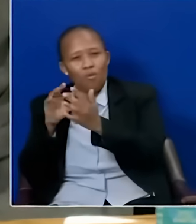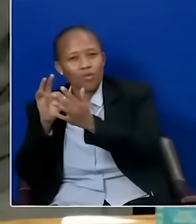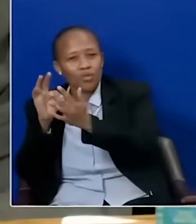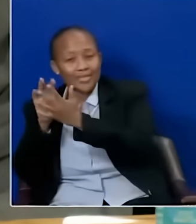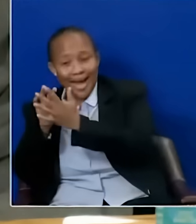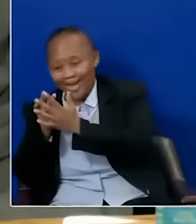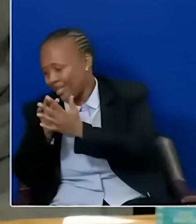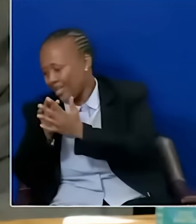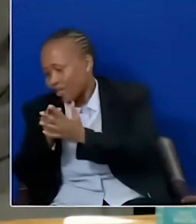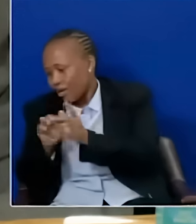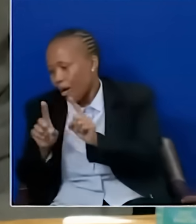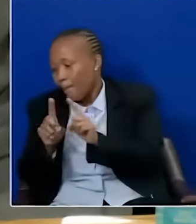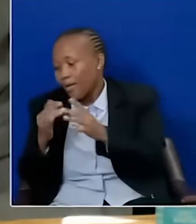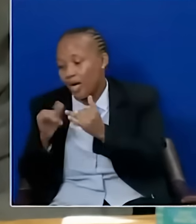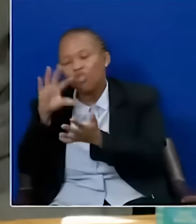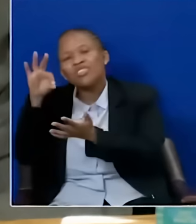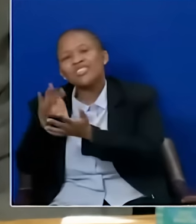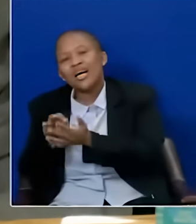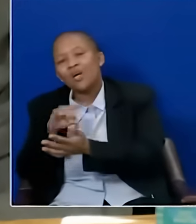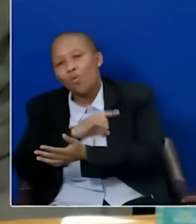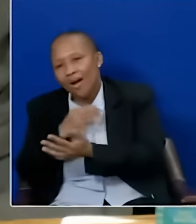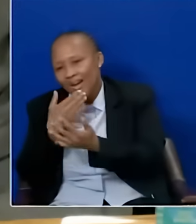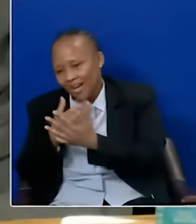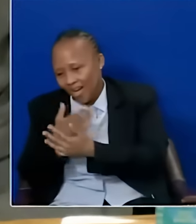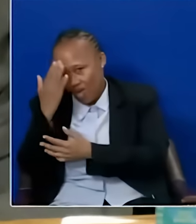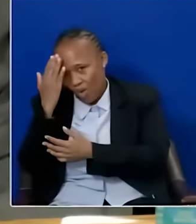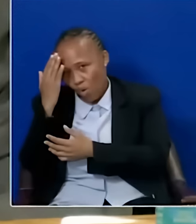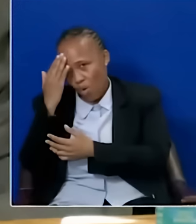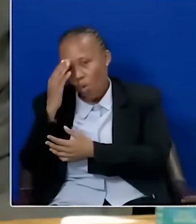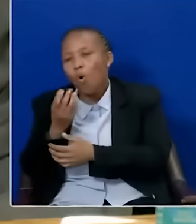no, and gave a set of instructions of errors,